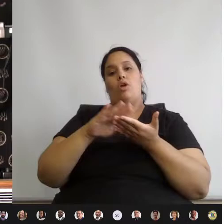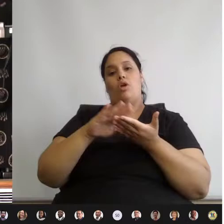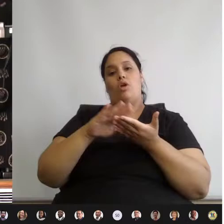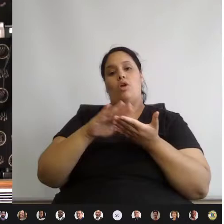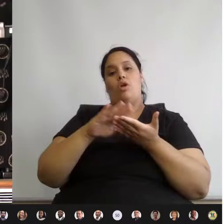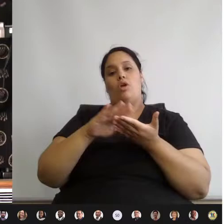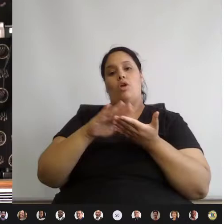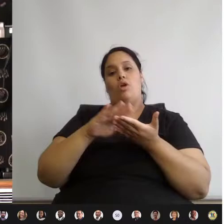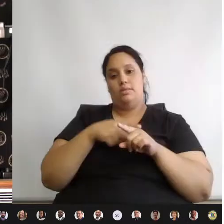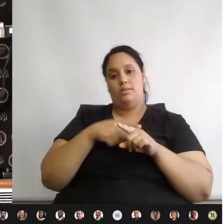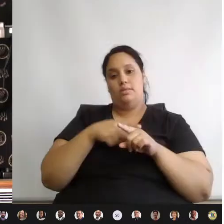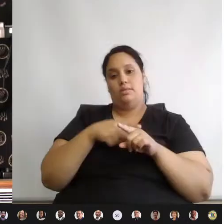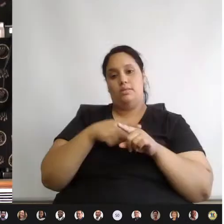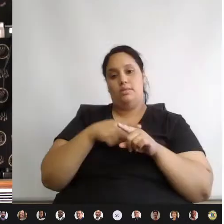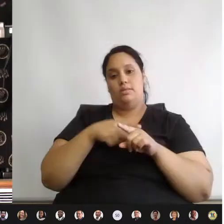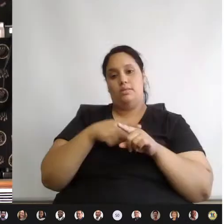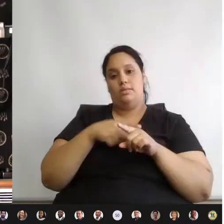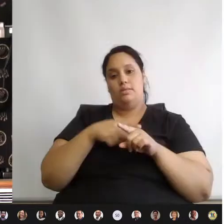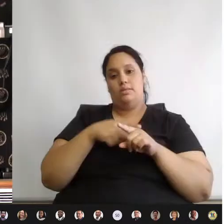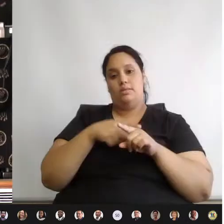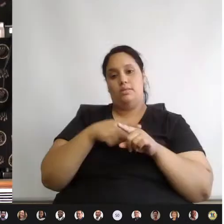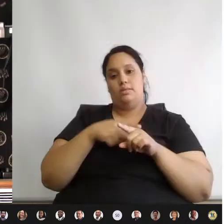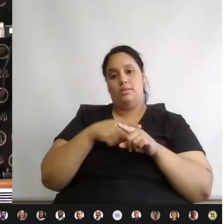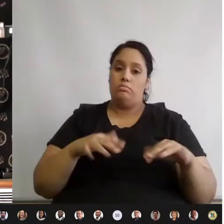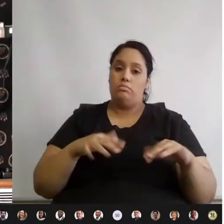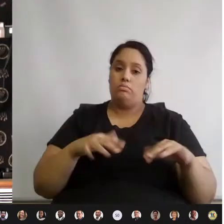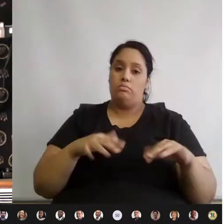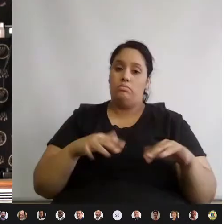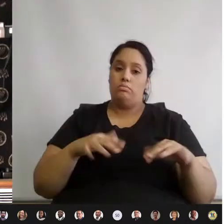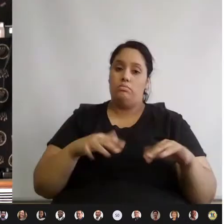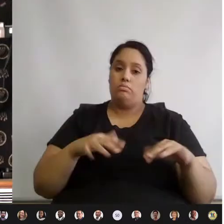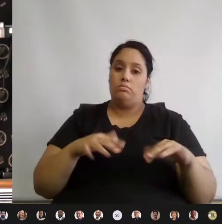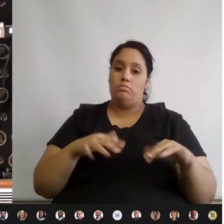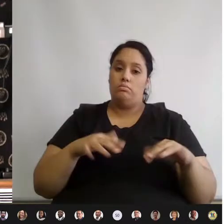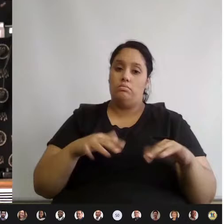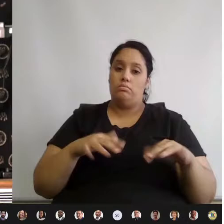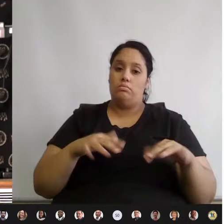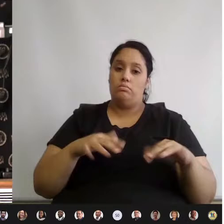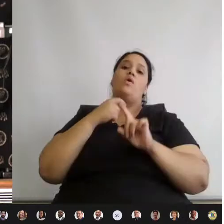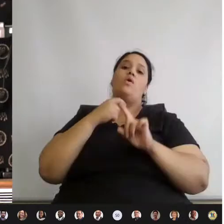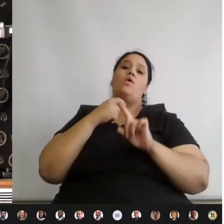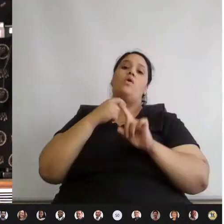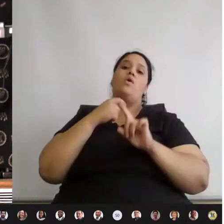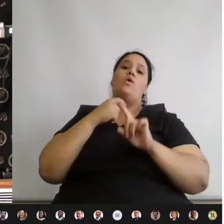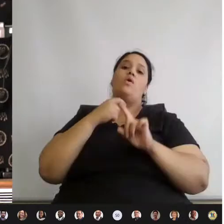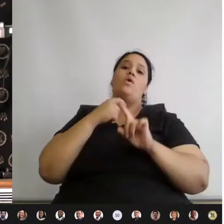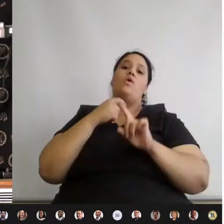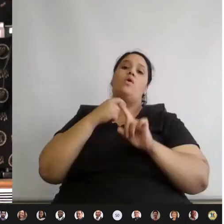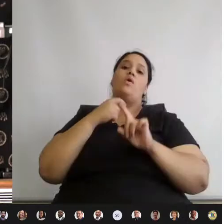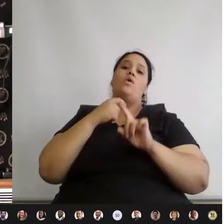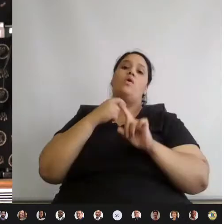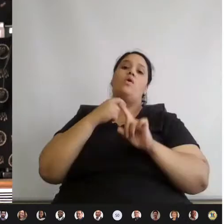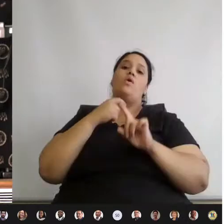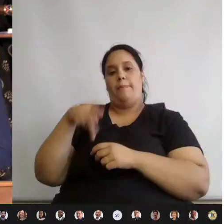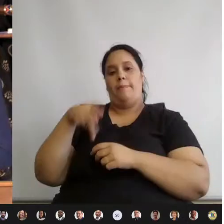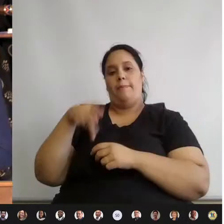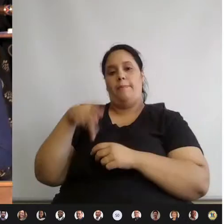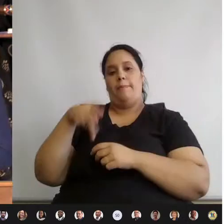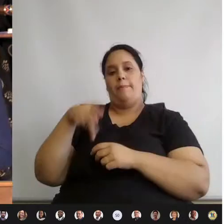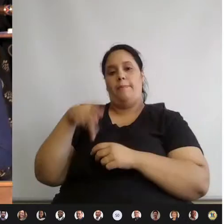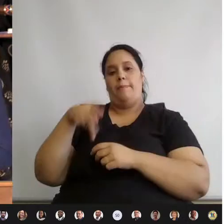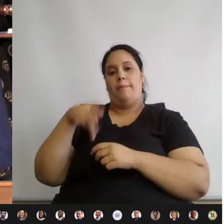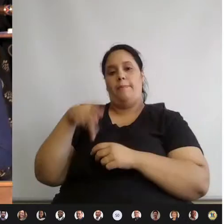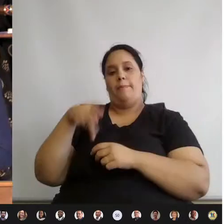Mackenzie is that an ex-ANC MP who finished his term just a year and a